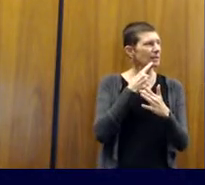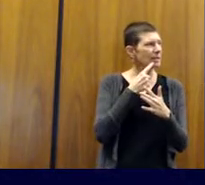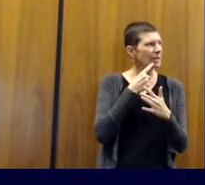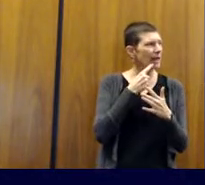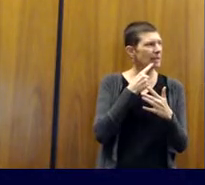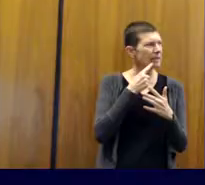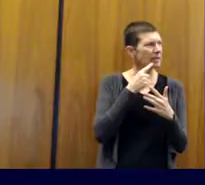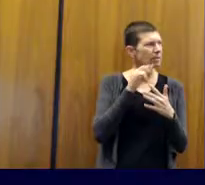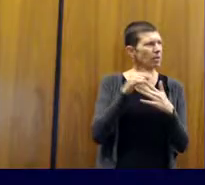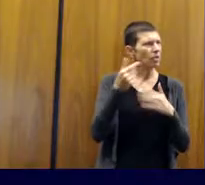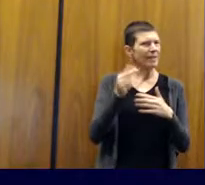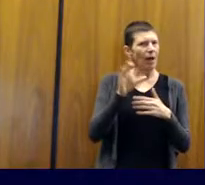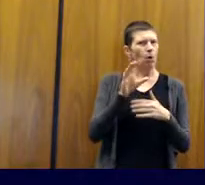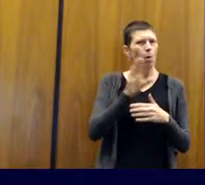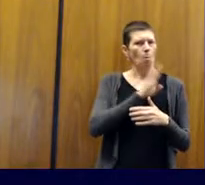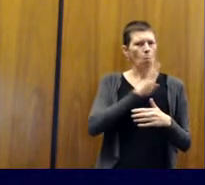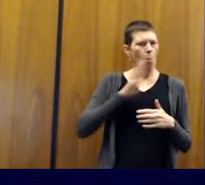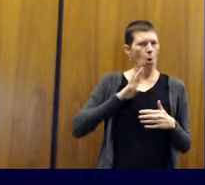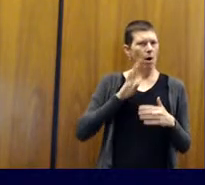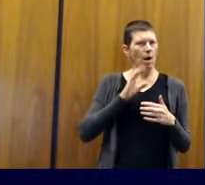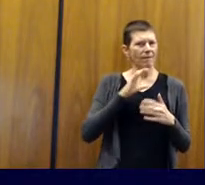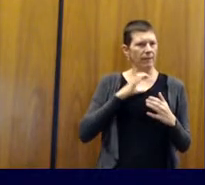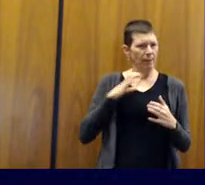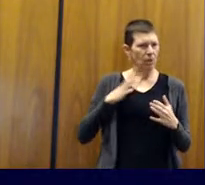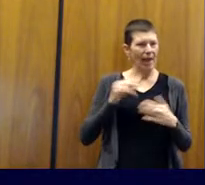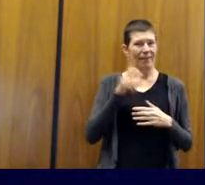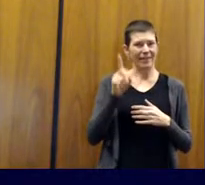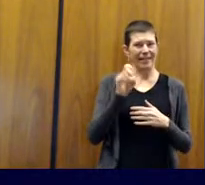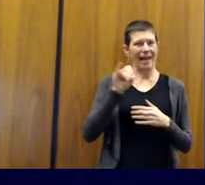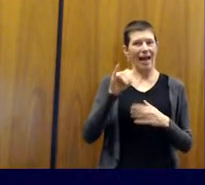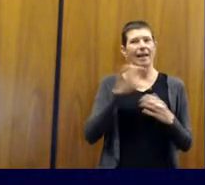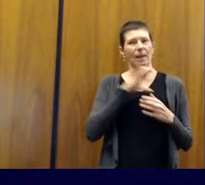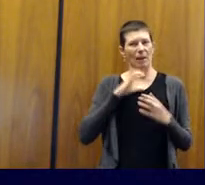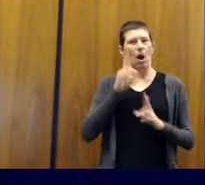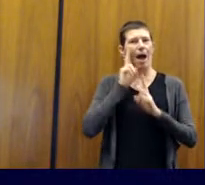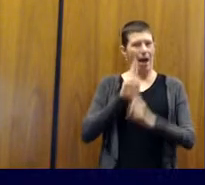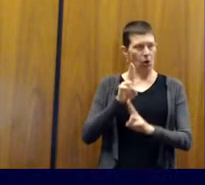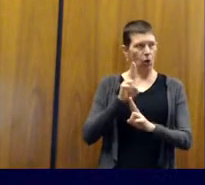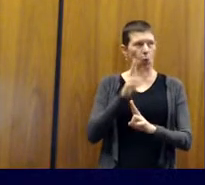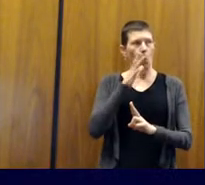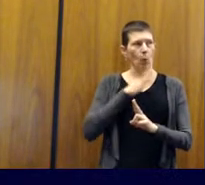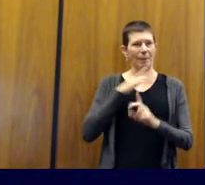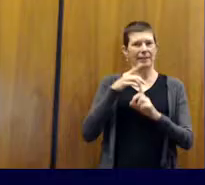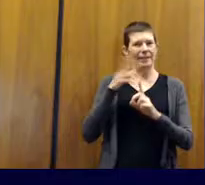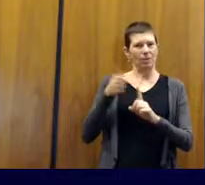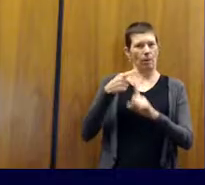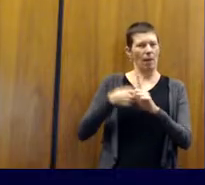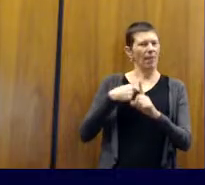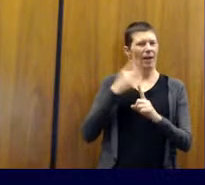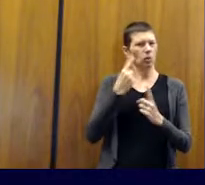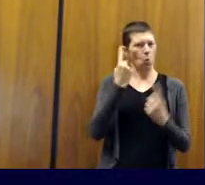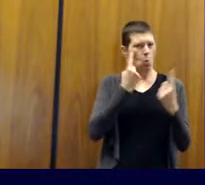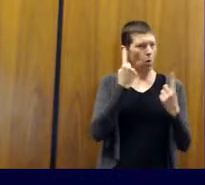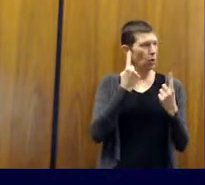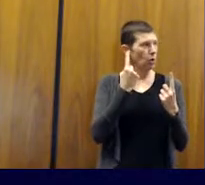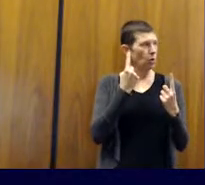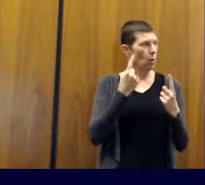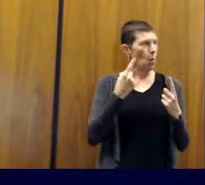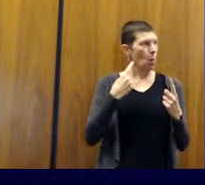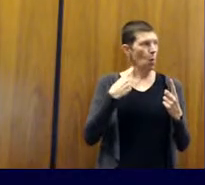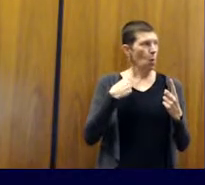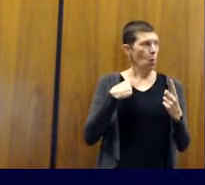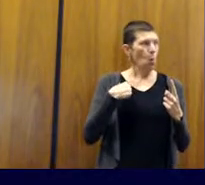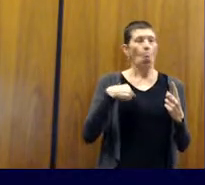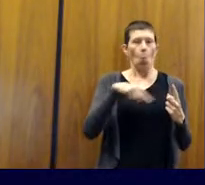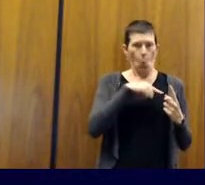wherefore, the Genesee County Board of Commissioners and the DEI Committee honor Women's History Month. I just wondered, we are the Board of Commissioners, they